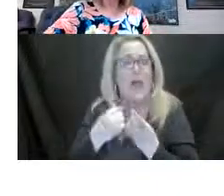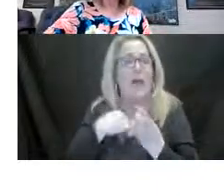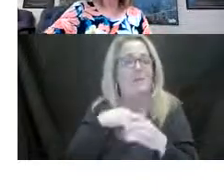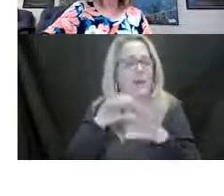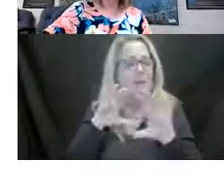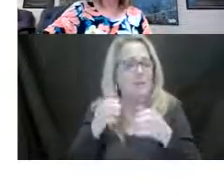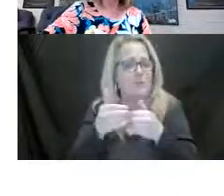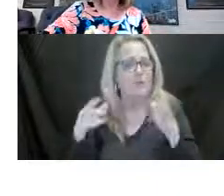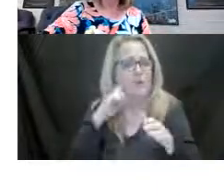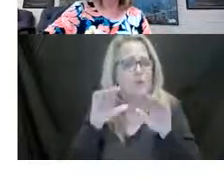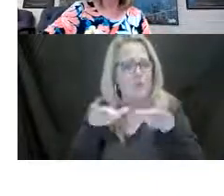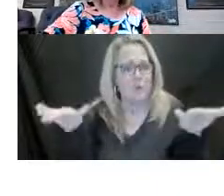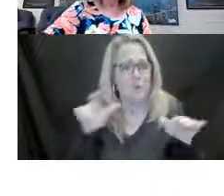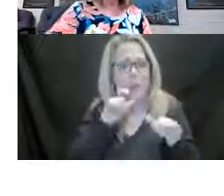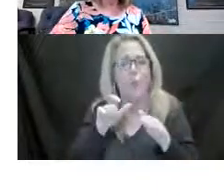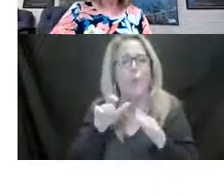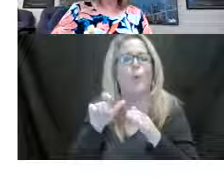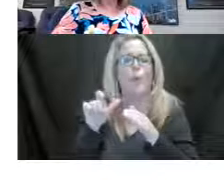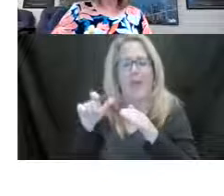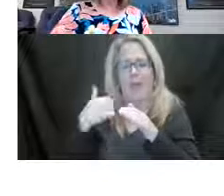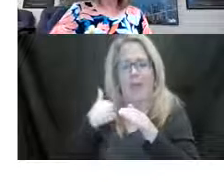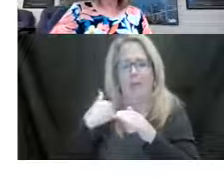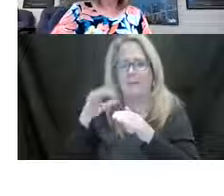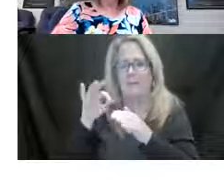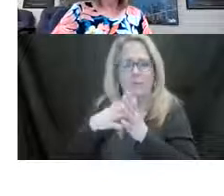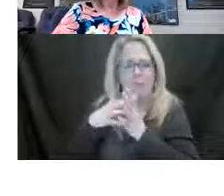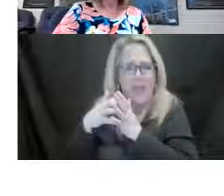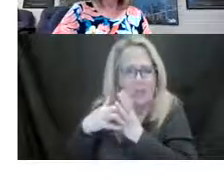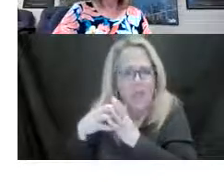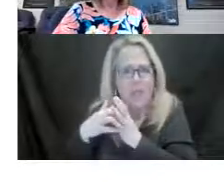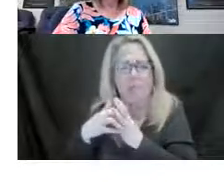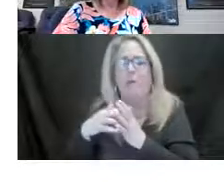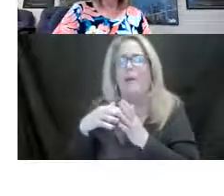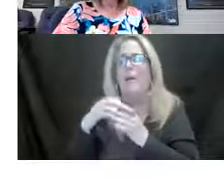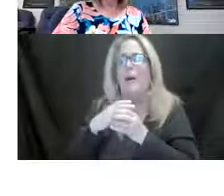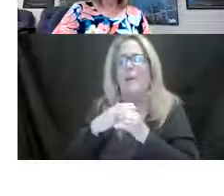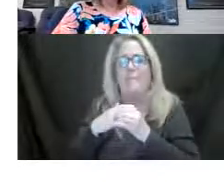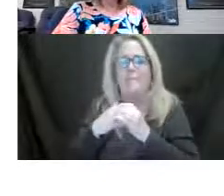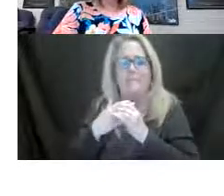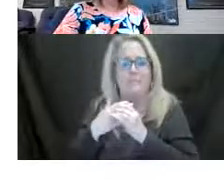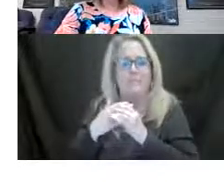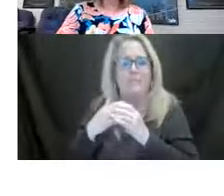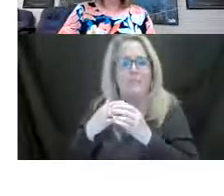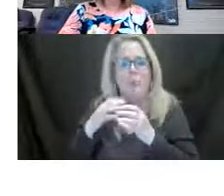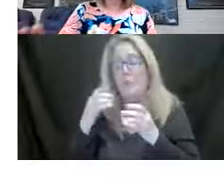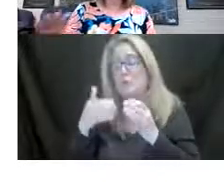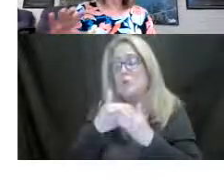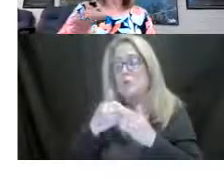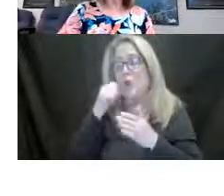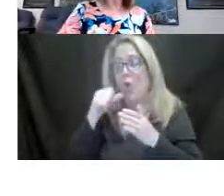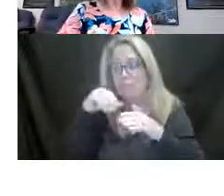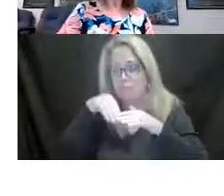for children who were medically fragile. And a new little girl came into this classroom And I'm